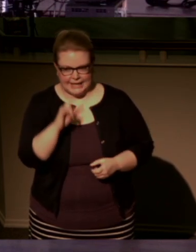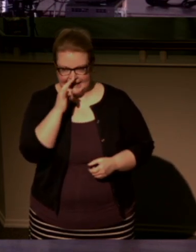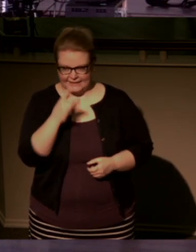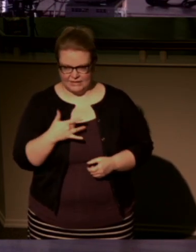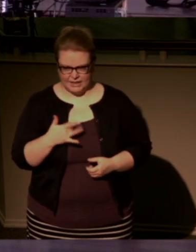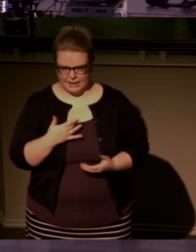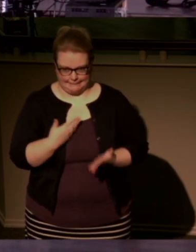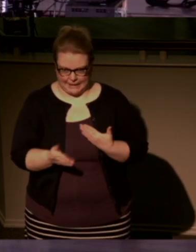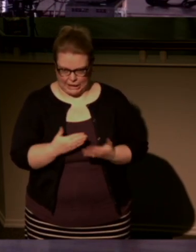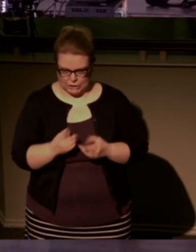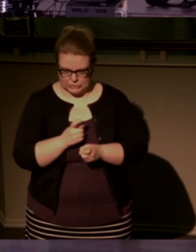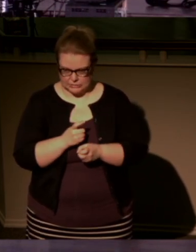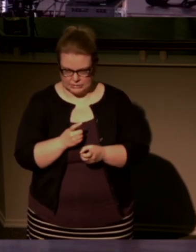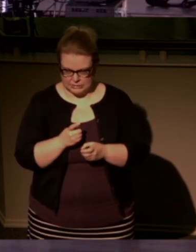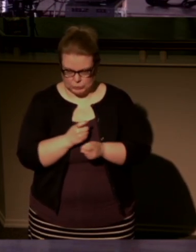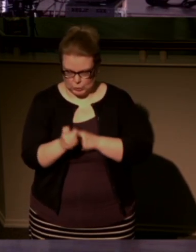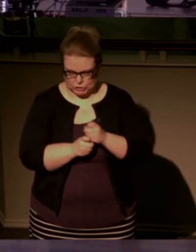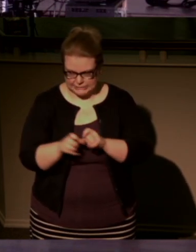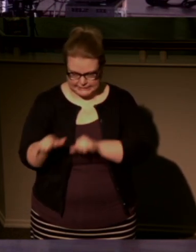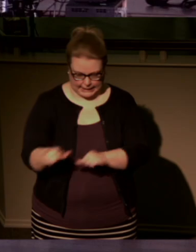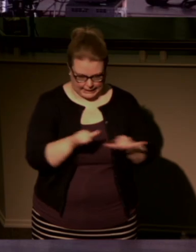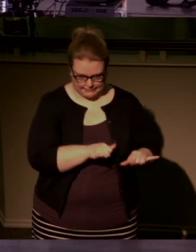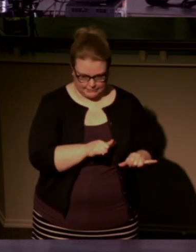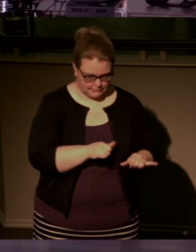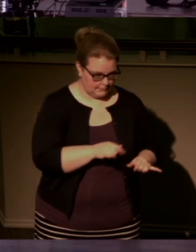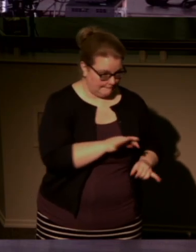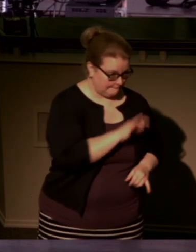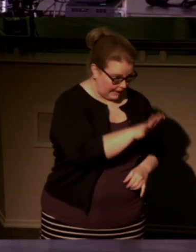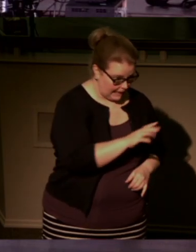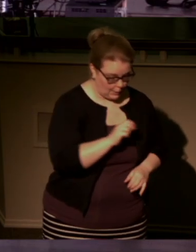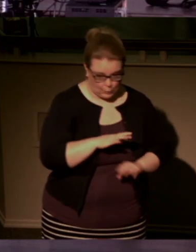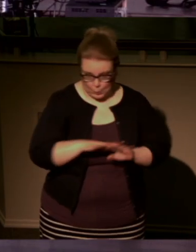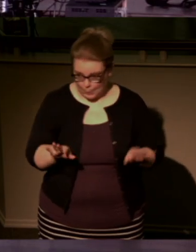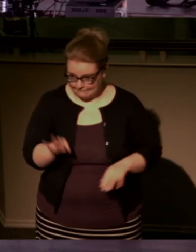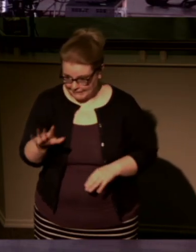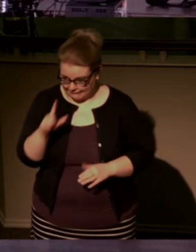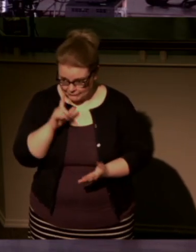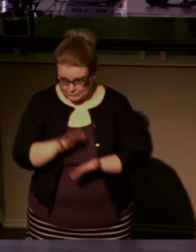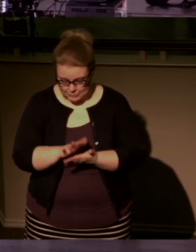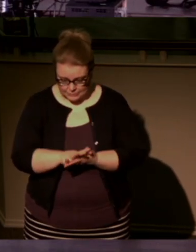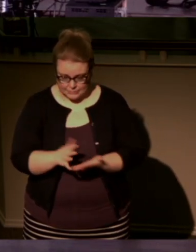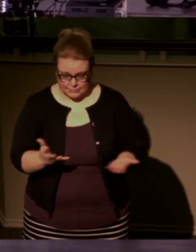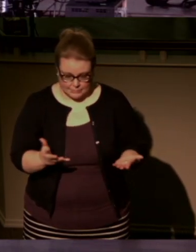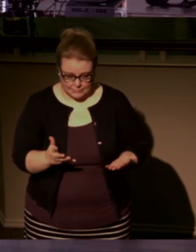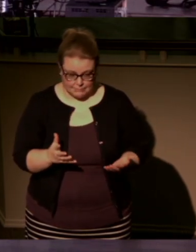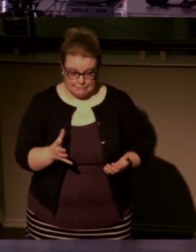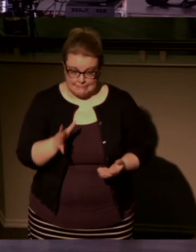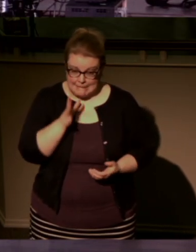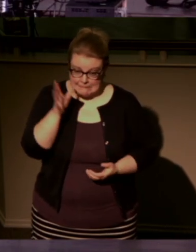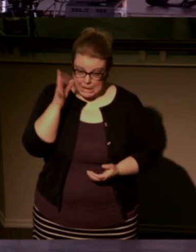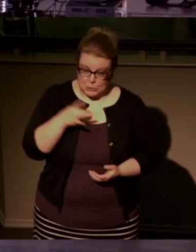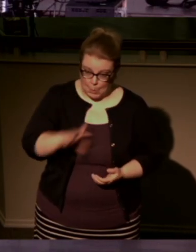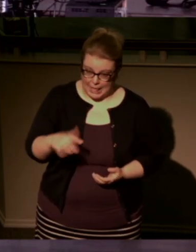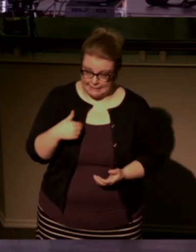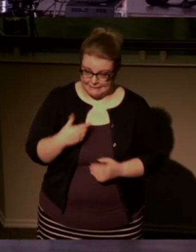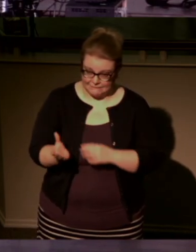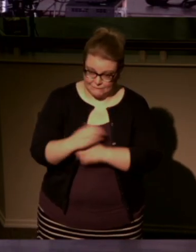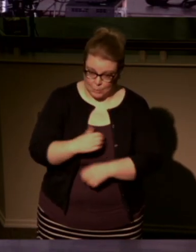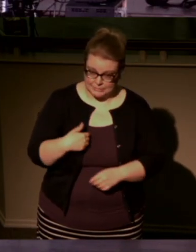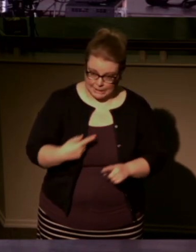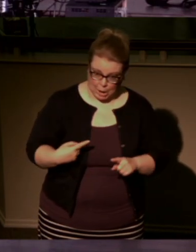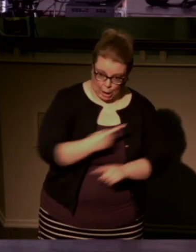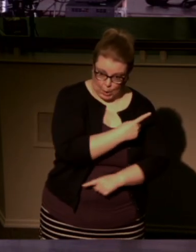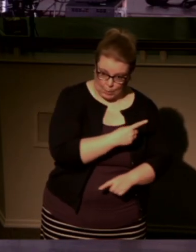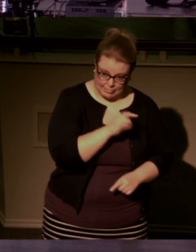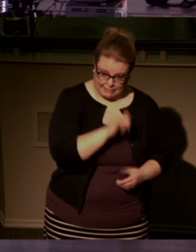or whether they're in the free school. And it's just a matter of whether mom and dad extra dislike them and torture them, thus paying for